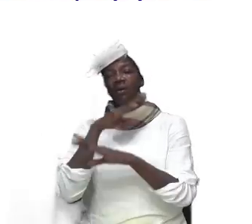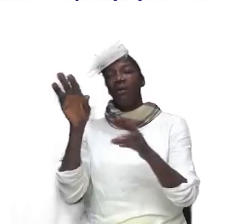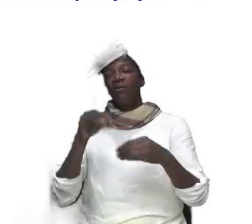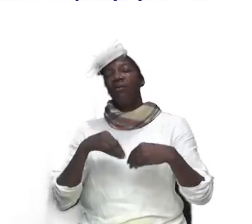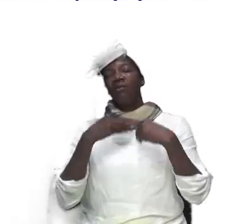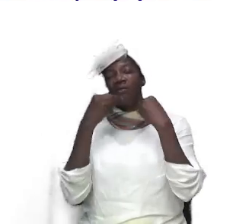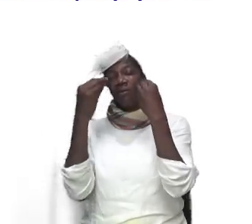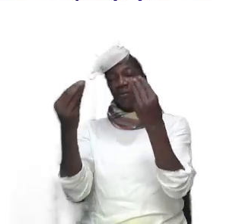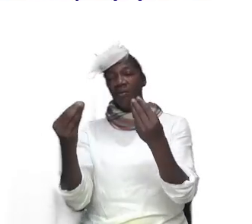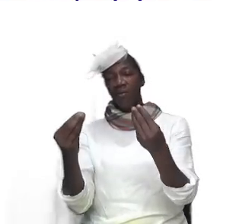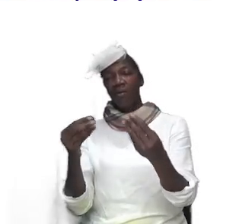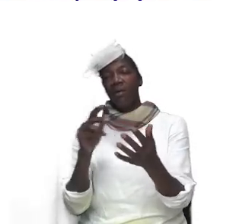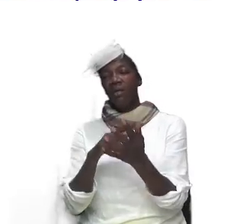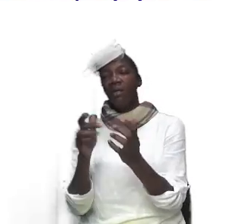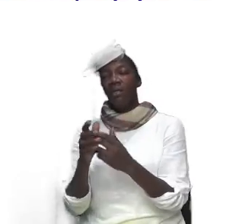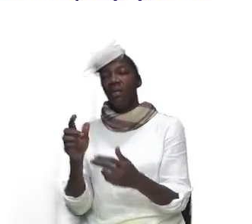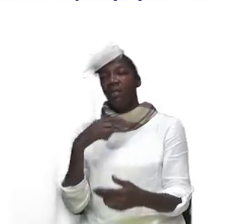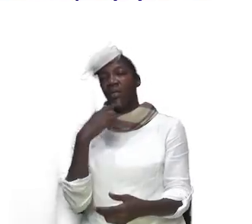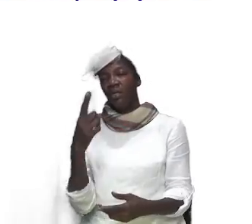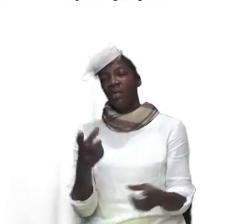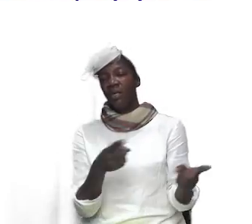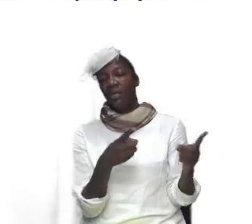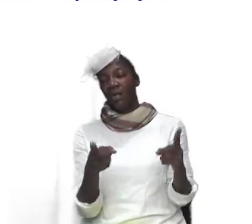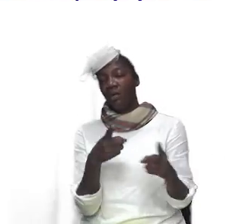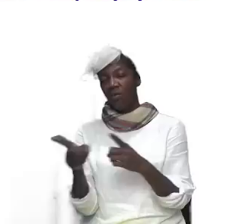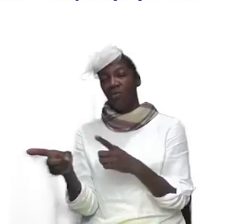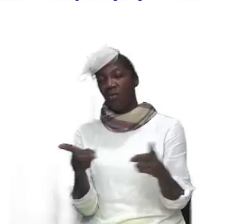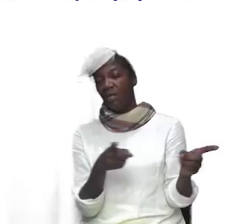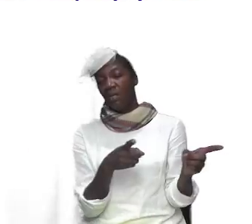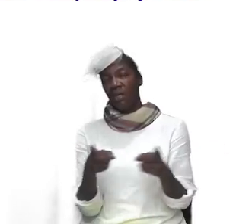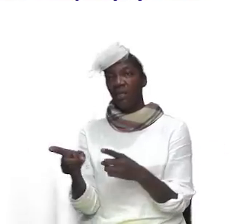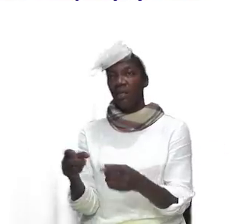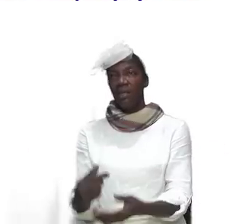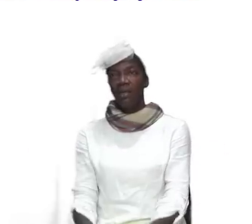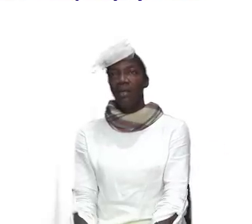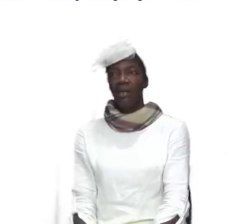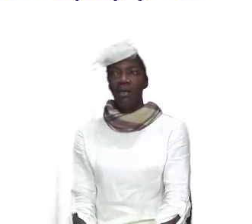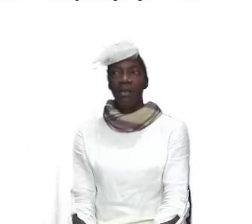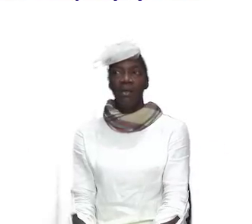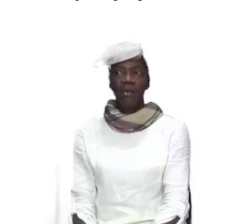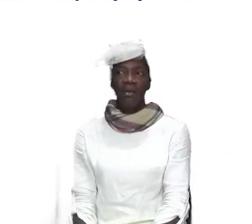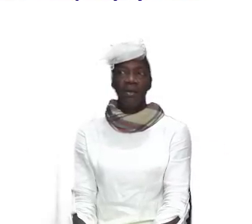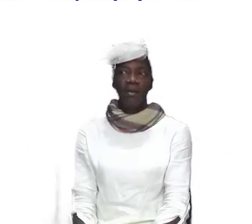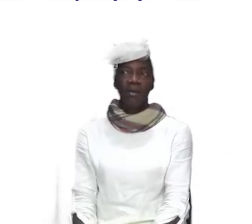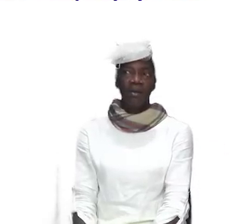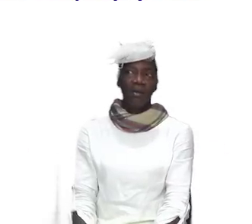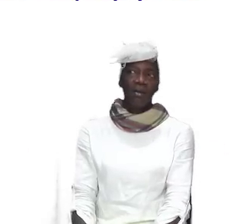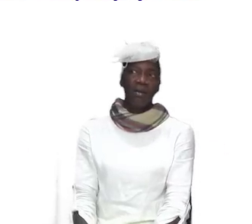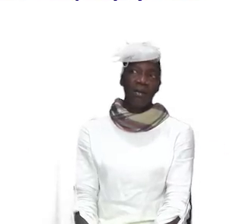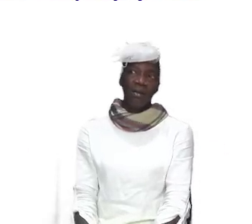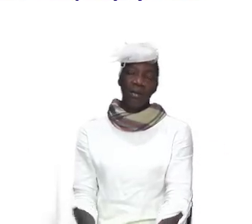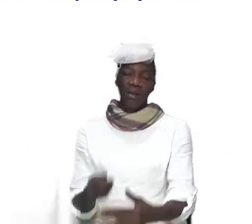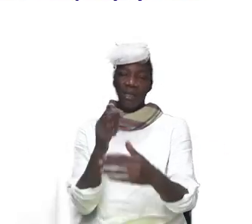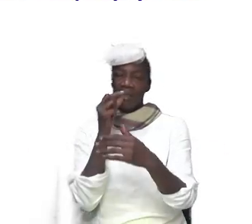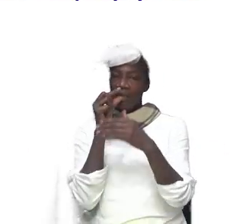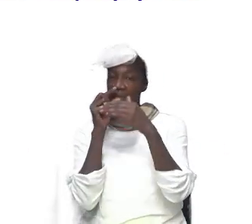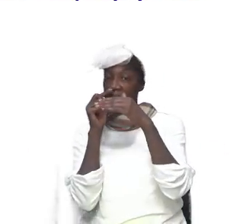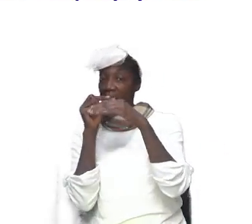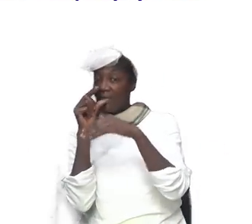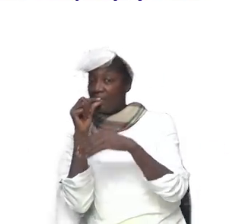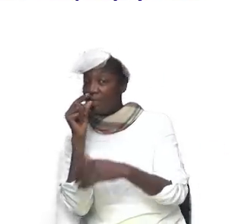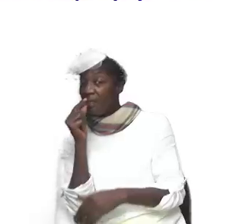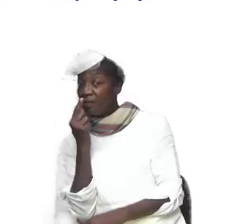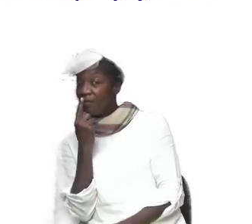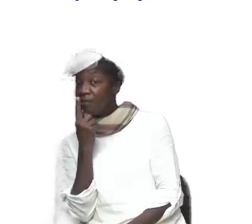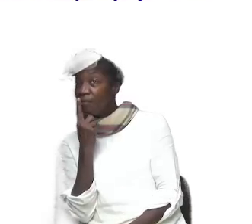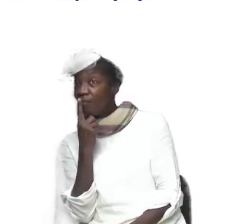it. He's saying, do it discreetly. He's saying, do it in secret. And then your